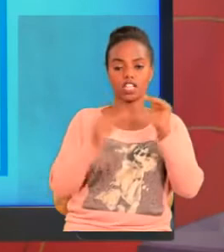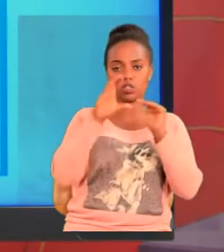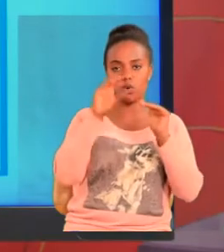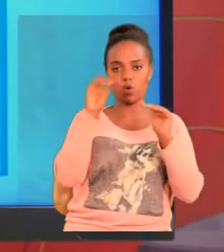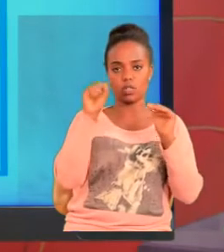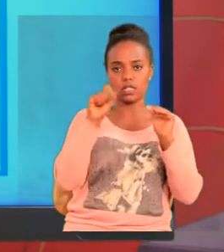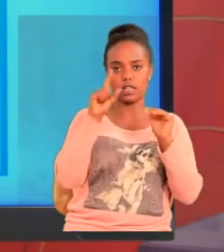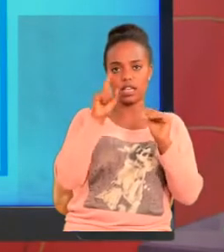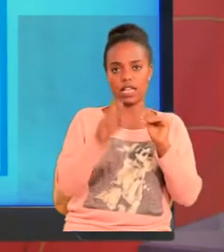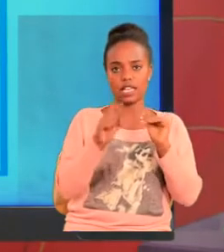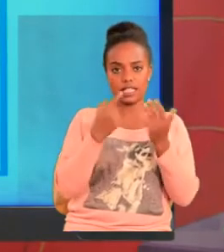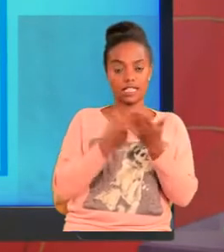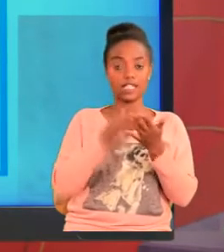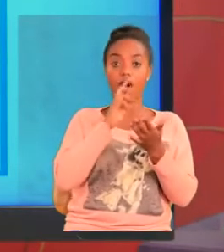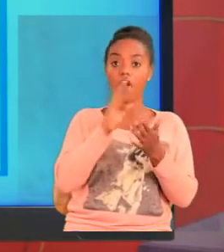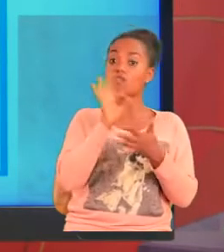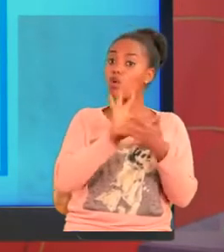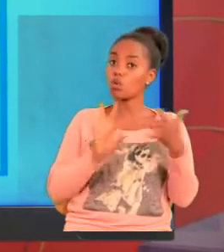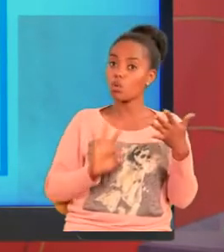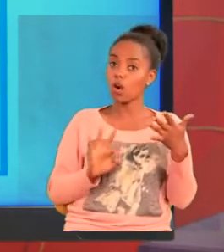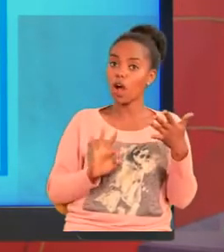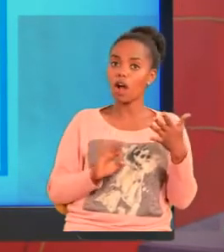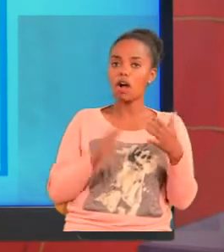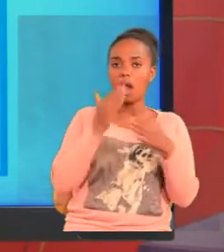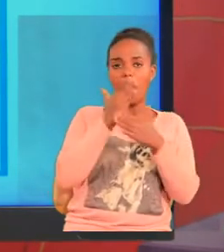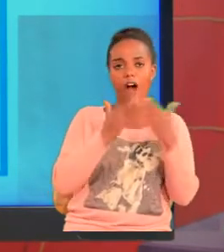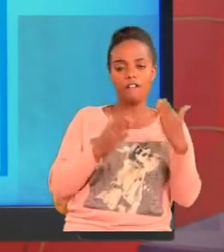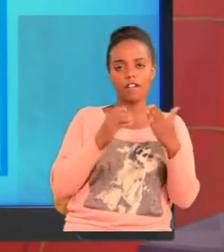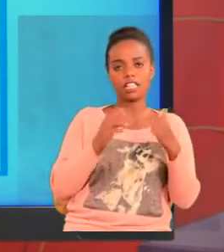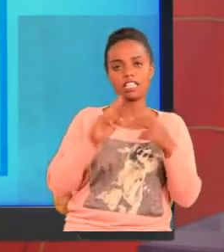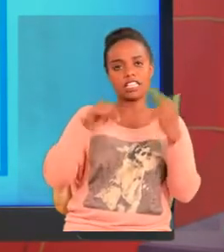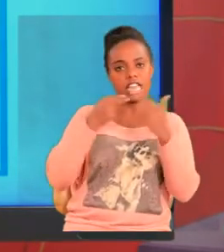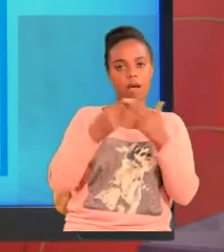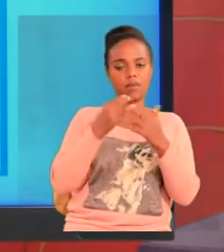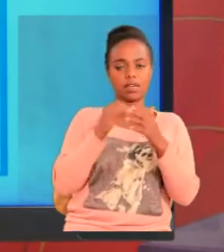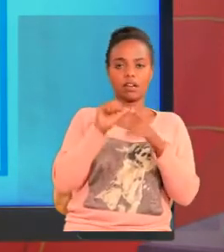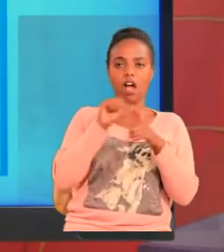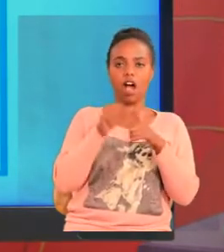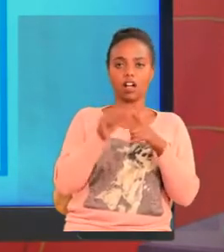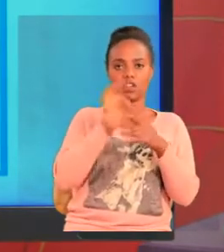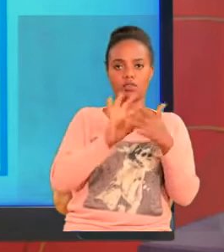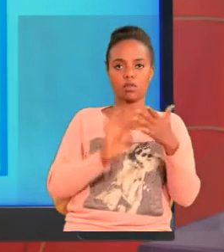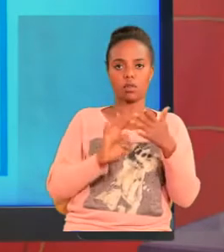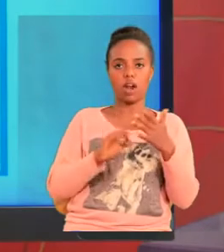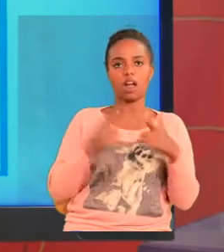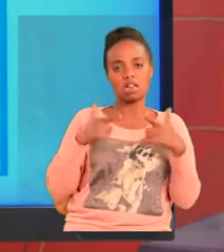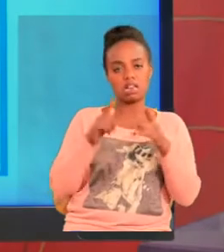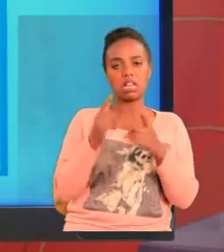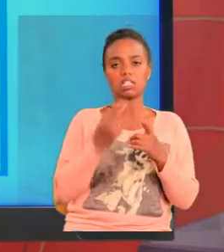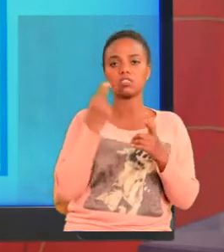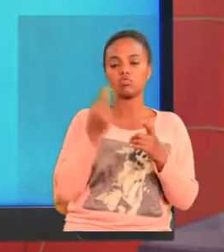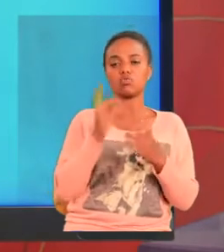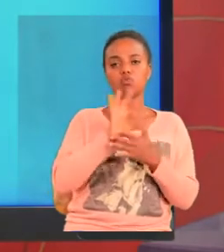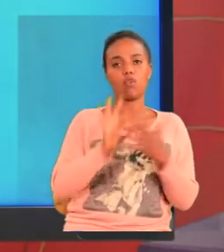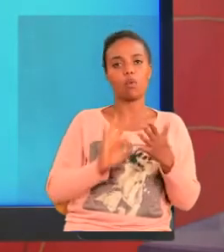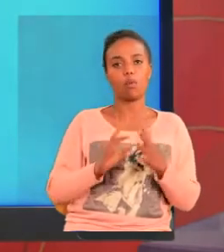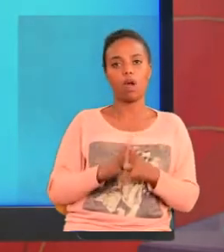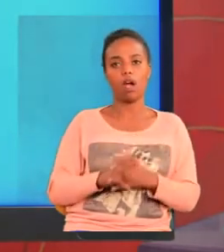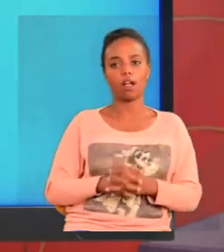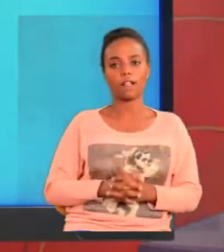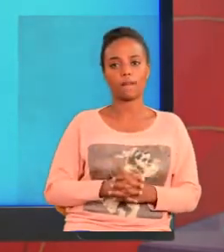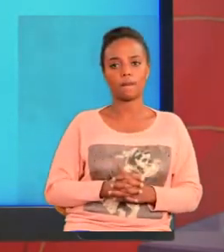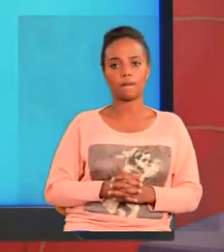Okay, so these are the formulas, half and double angle formulas. Now let's try to apply these formulas.